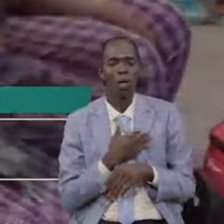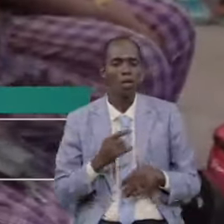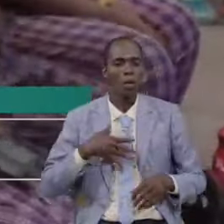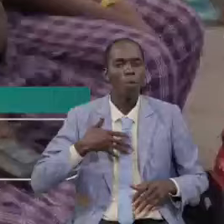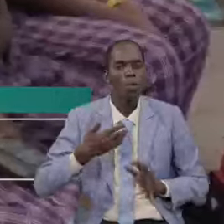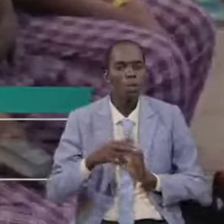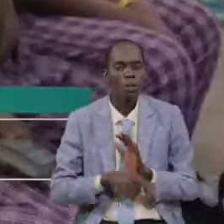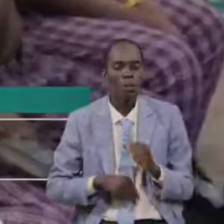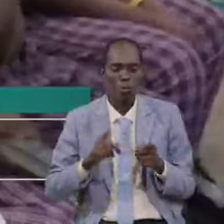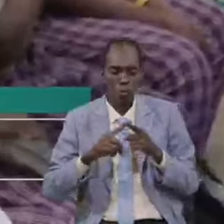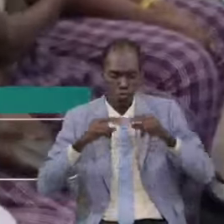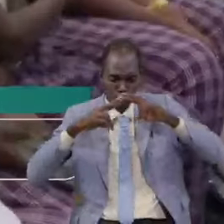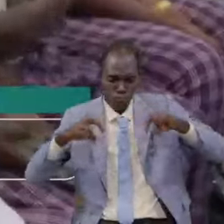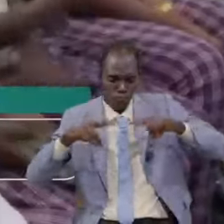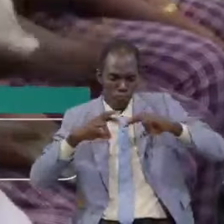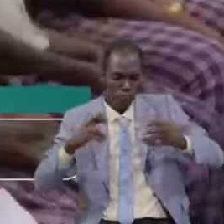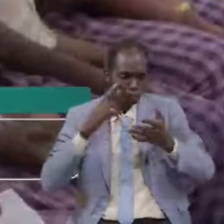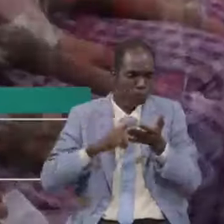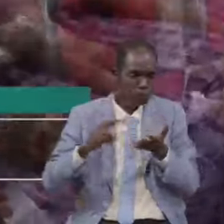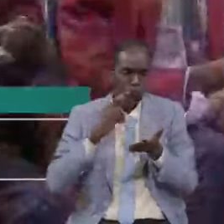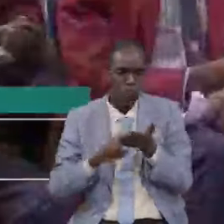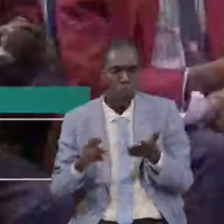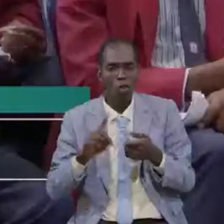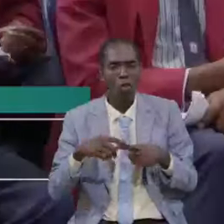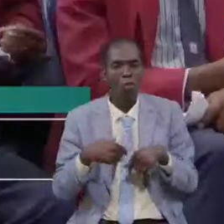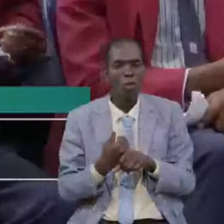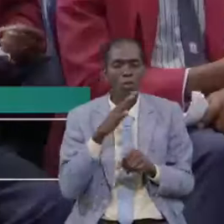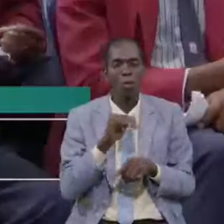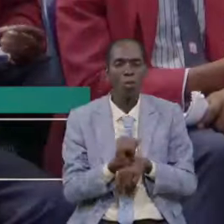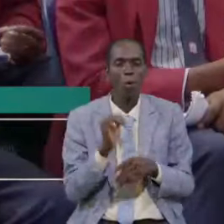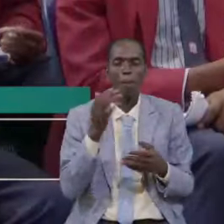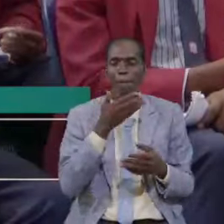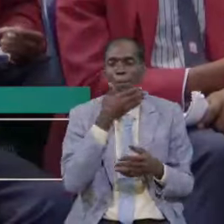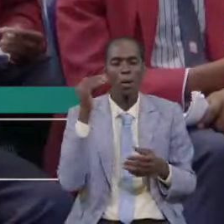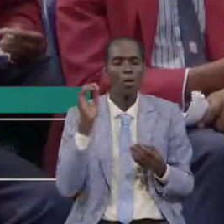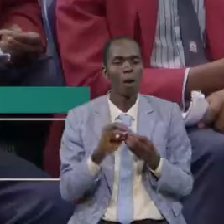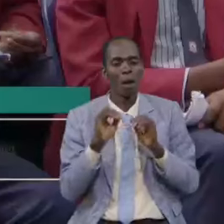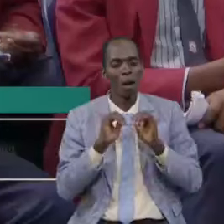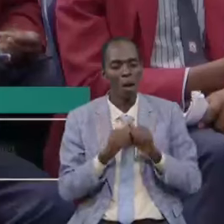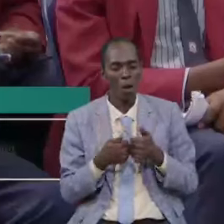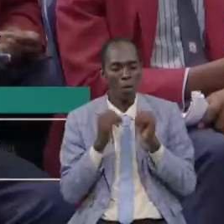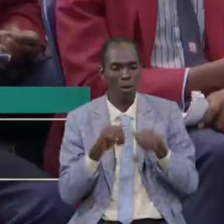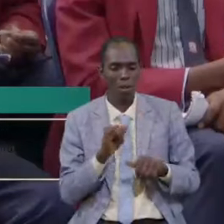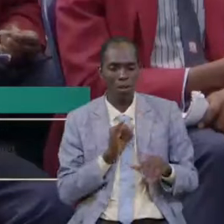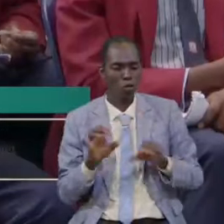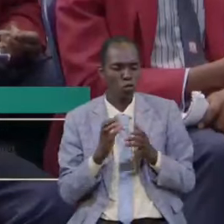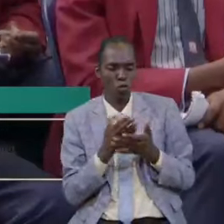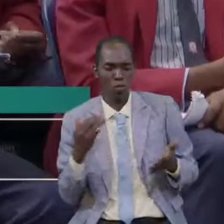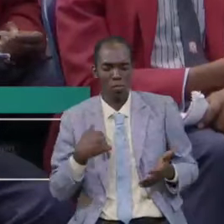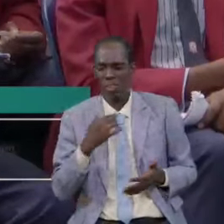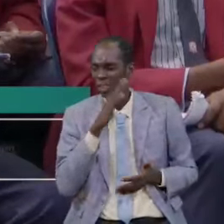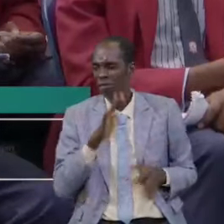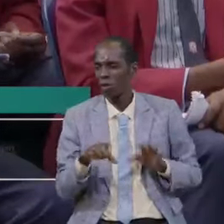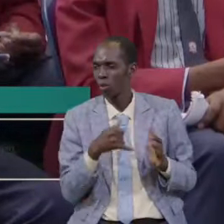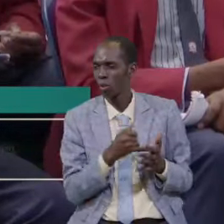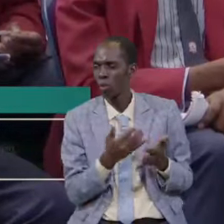make my world better more? How can I do something I've never done before? Number one is the willingness.